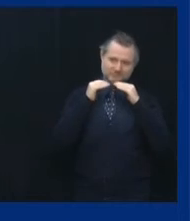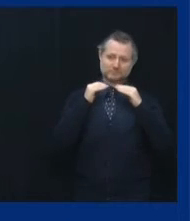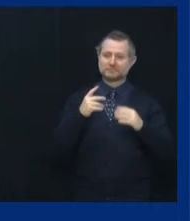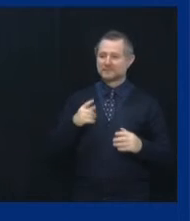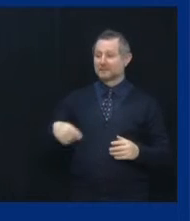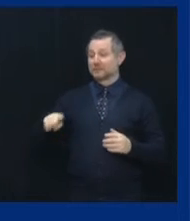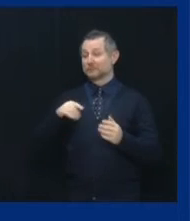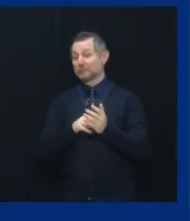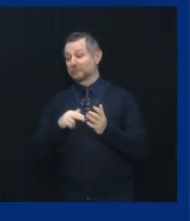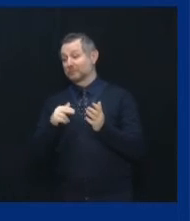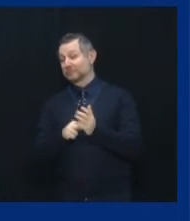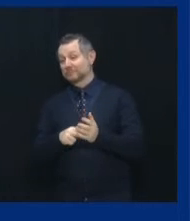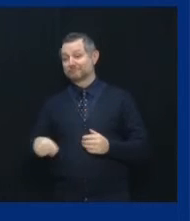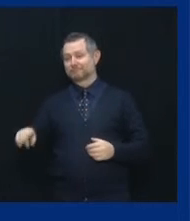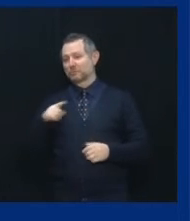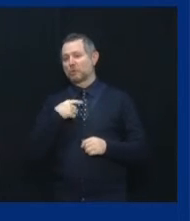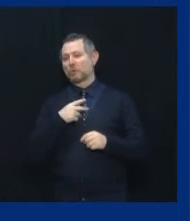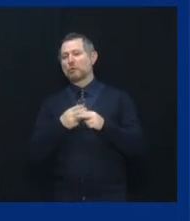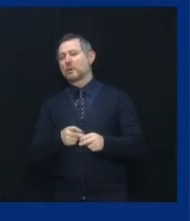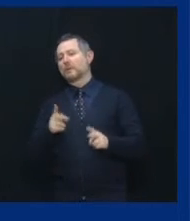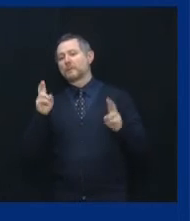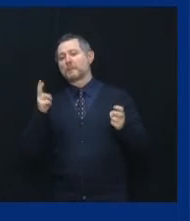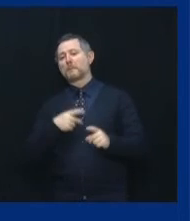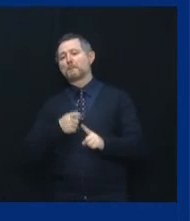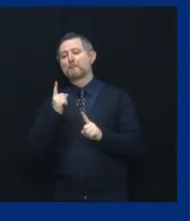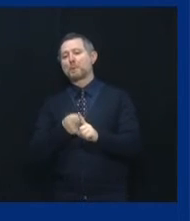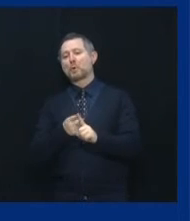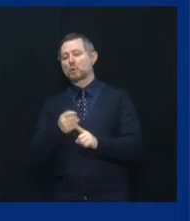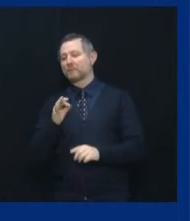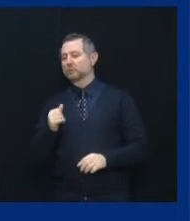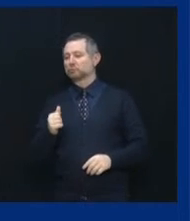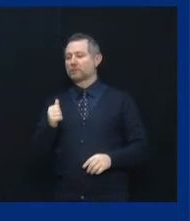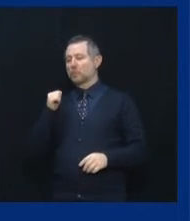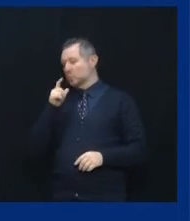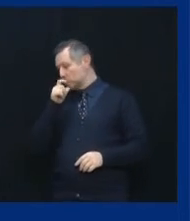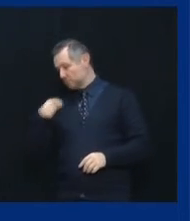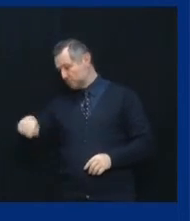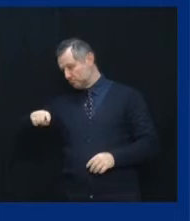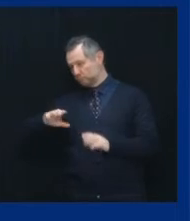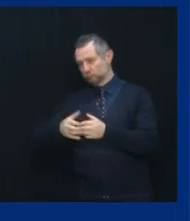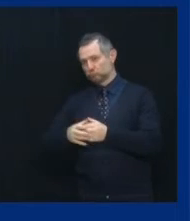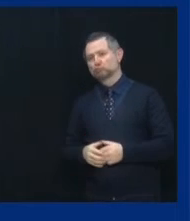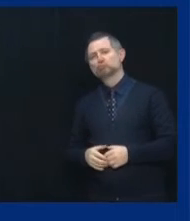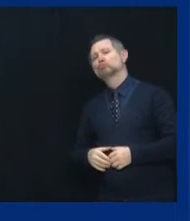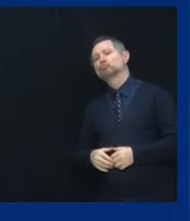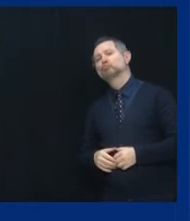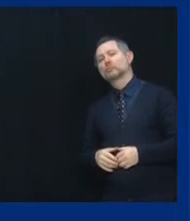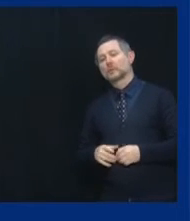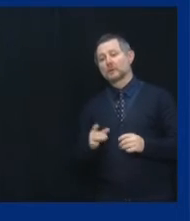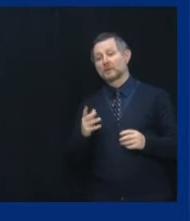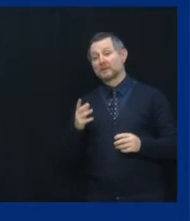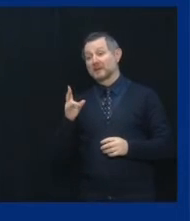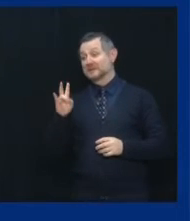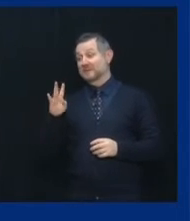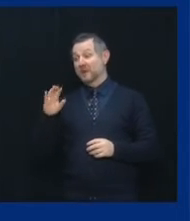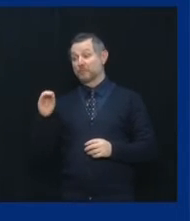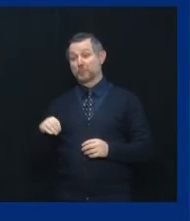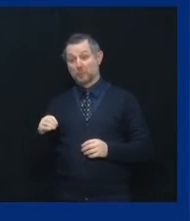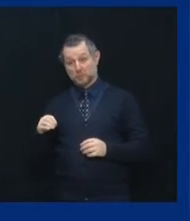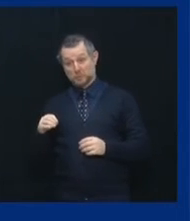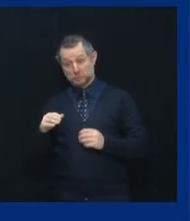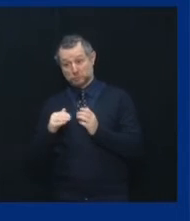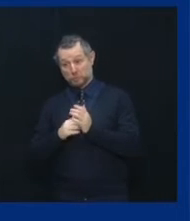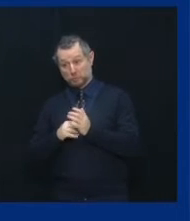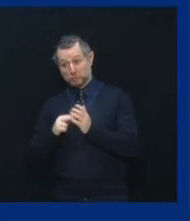of refusal, we call it. In other words, let's say 85% of the healthcare workers take